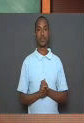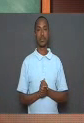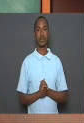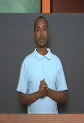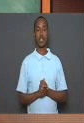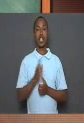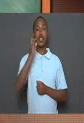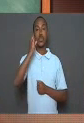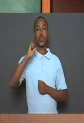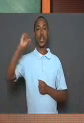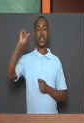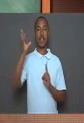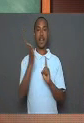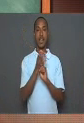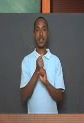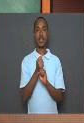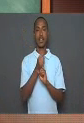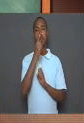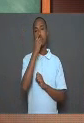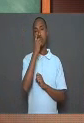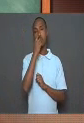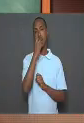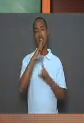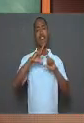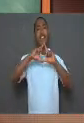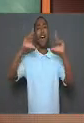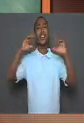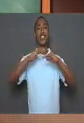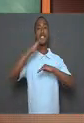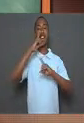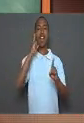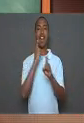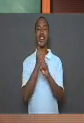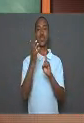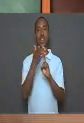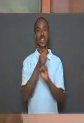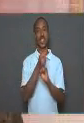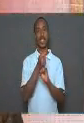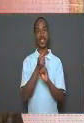The theoretical yield is usually larger than the actual yield.